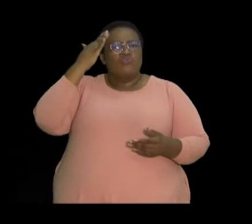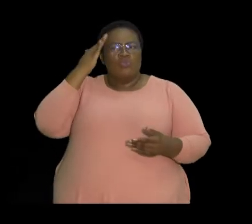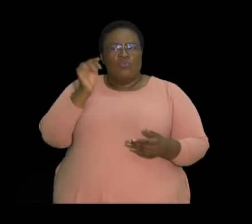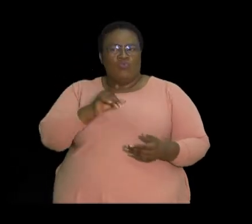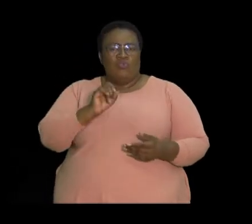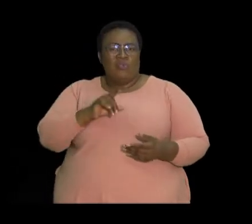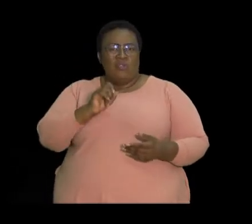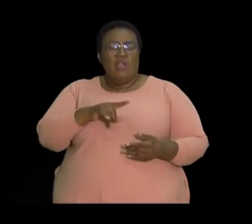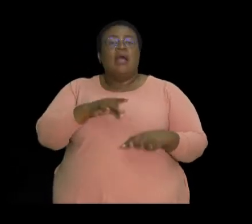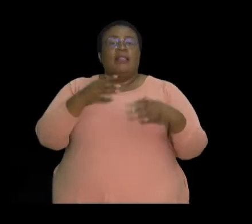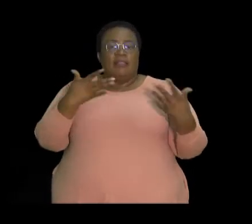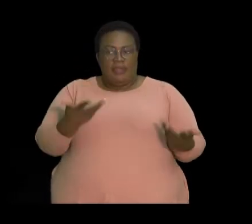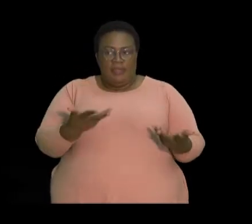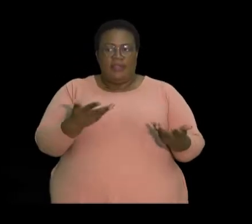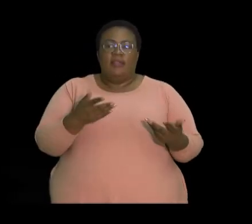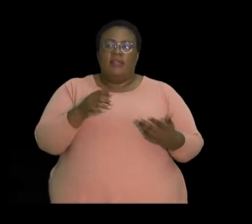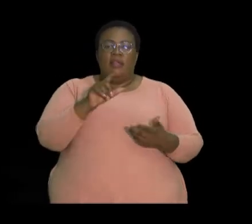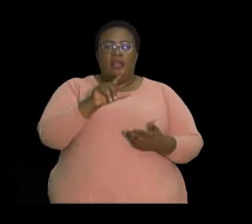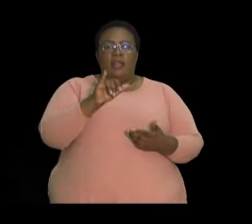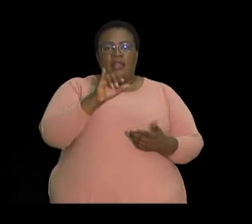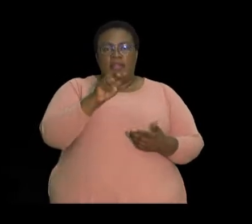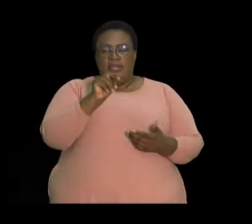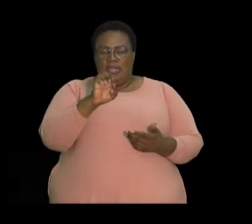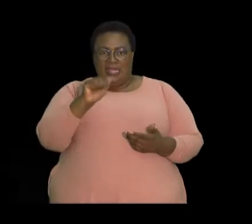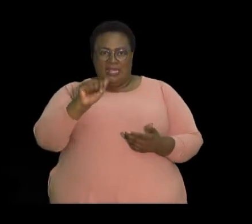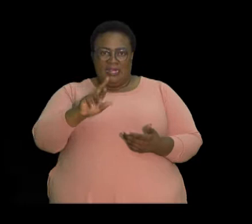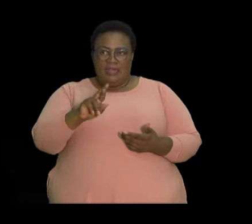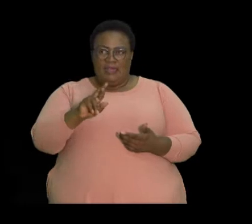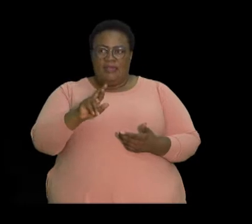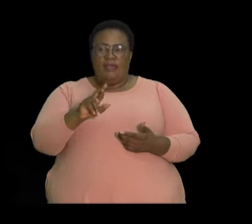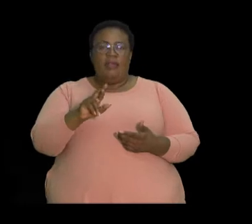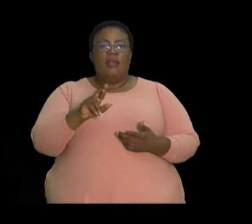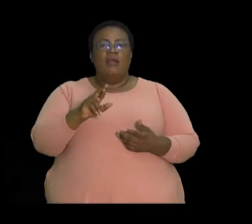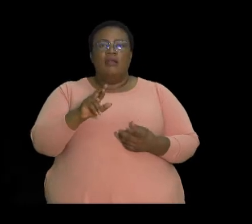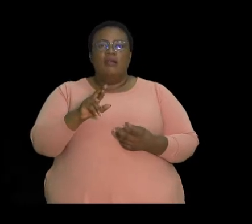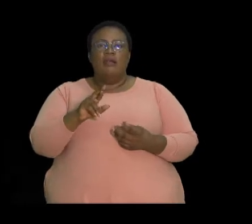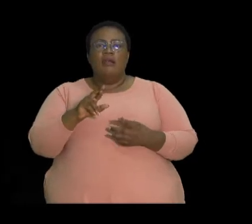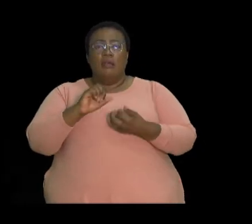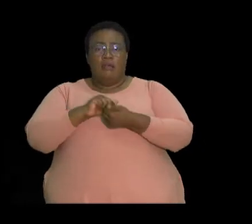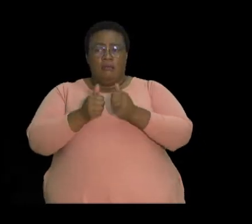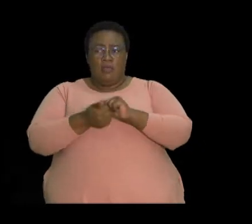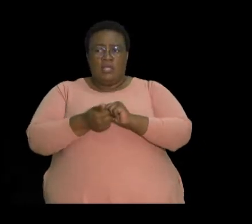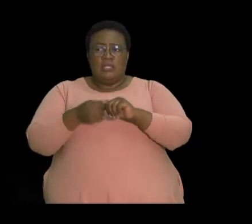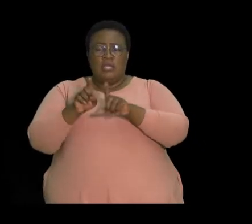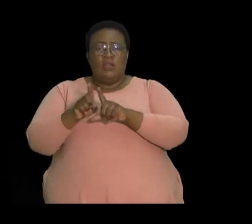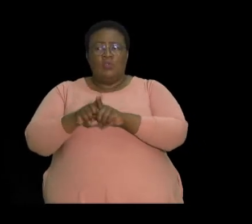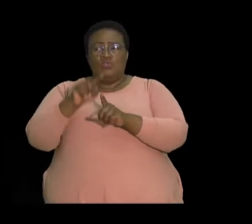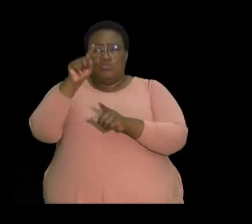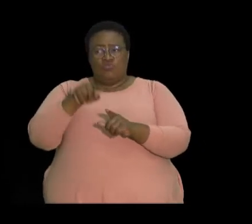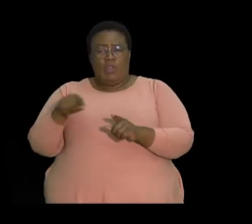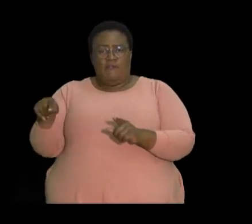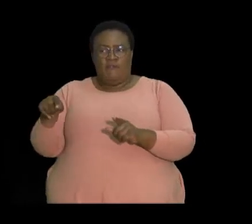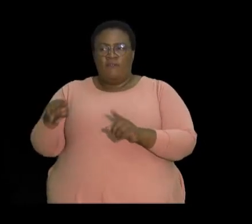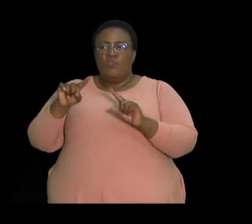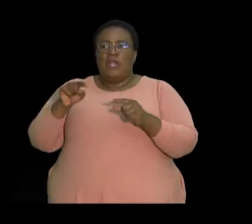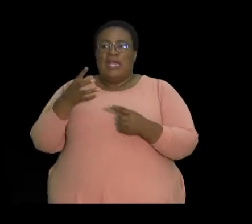a linear equation and also a linear graph. When you talk about a linear graph, you can't have a graph that